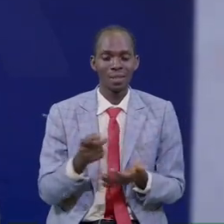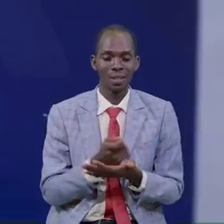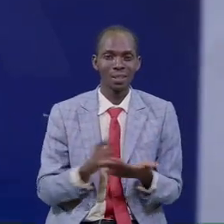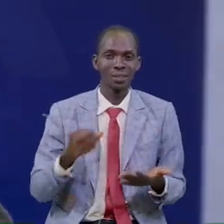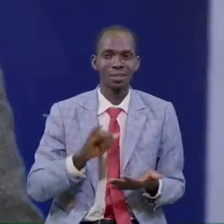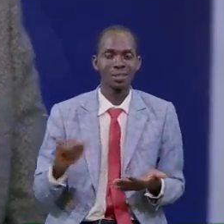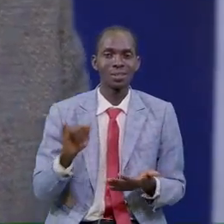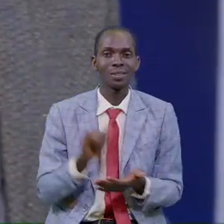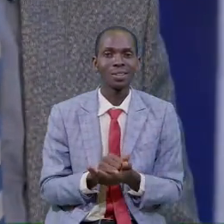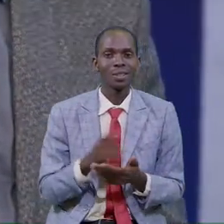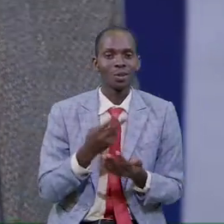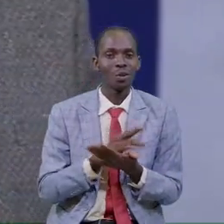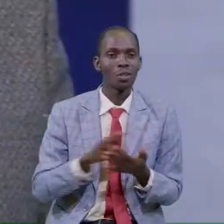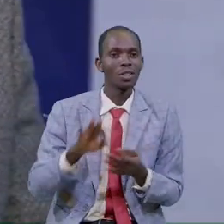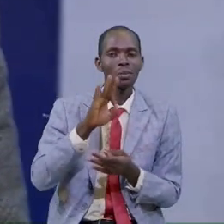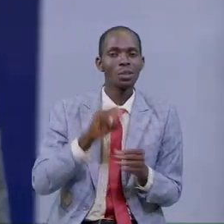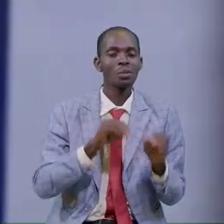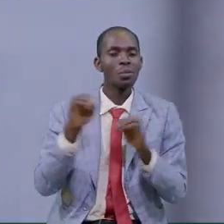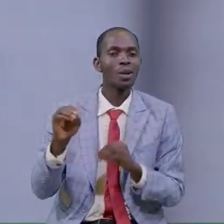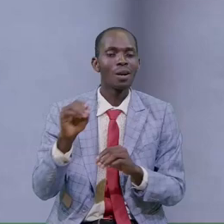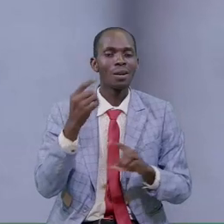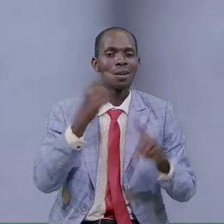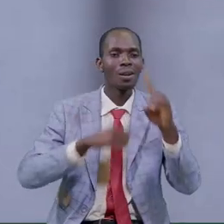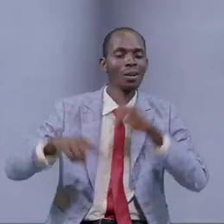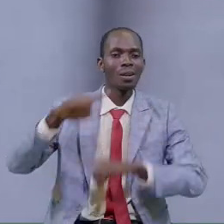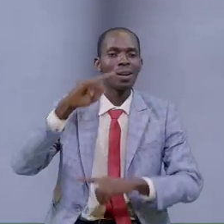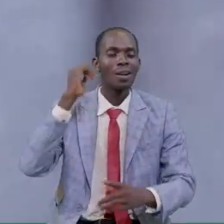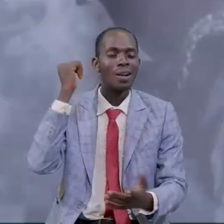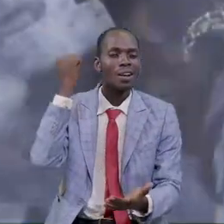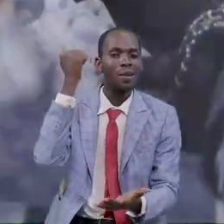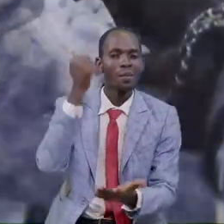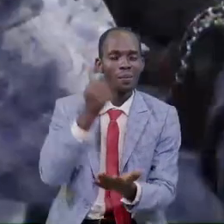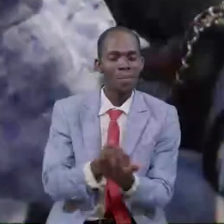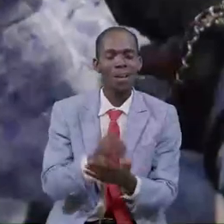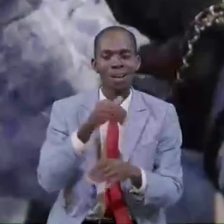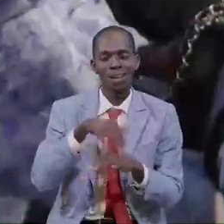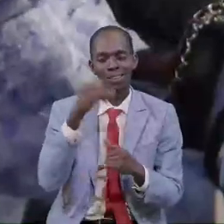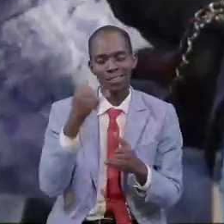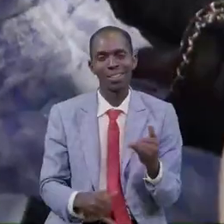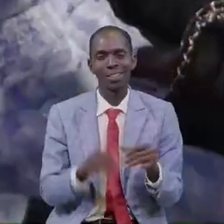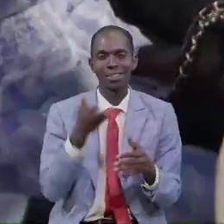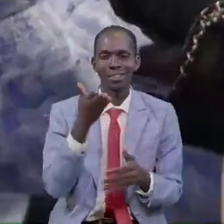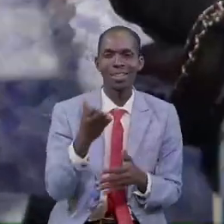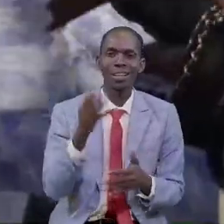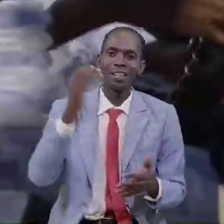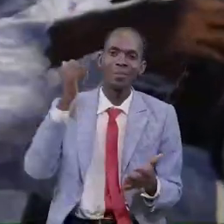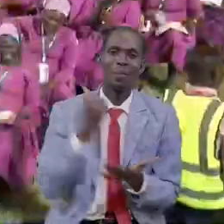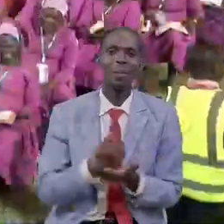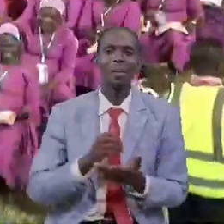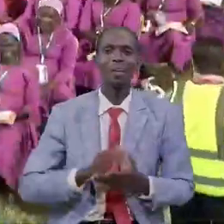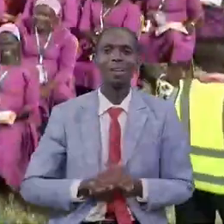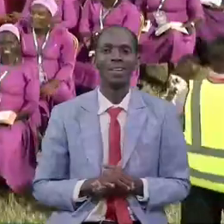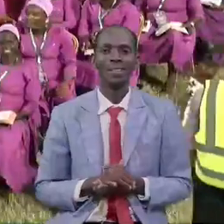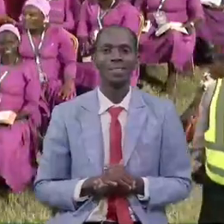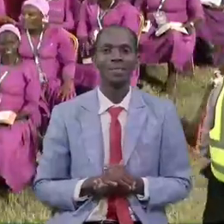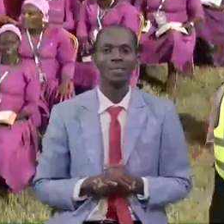Spirit put an amen at the end of that verse. Après avoir écrit cela, le Saint-Esprit met un amen à